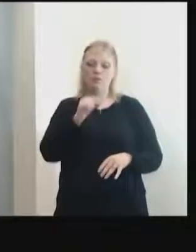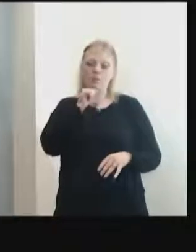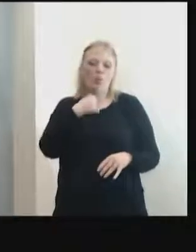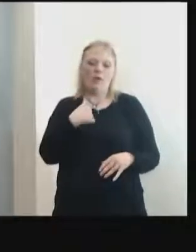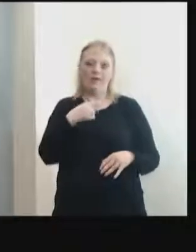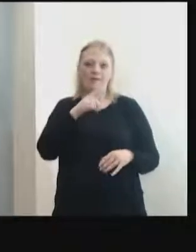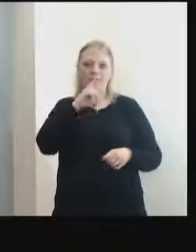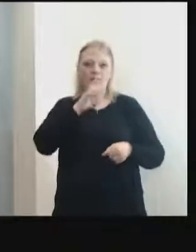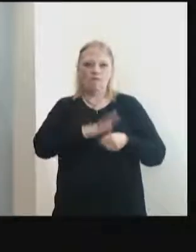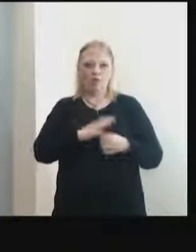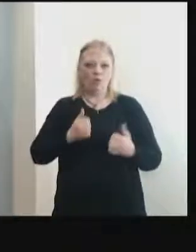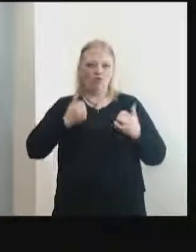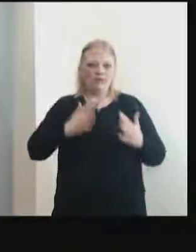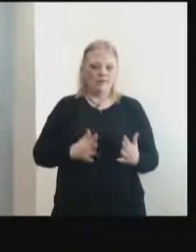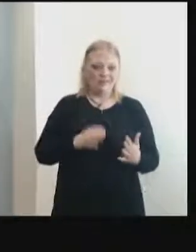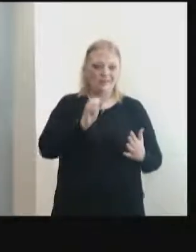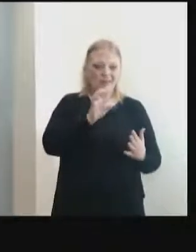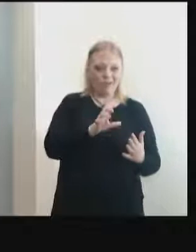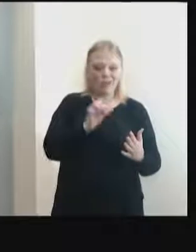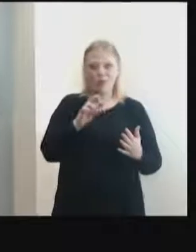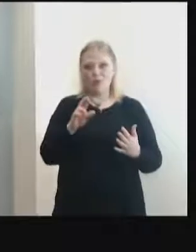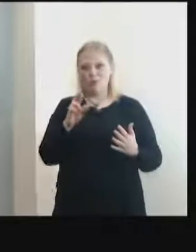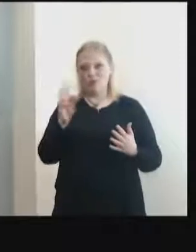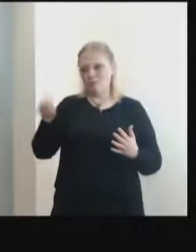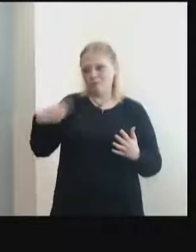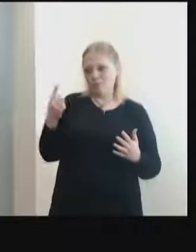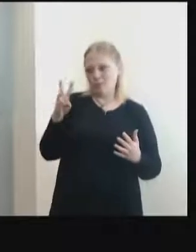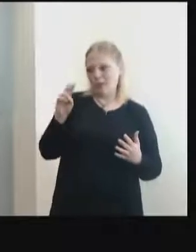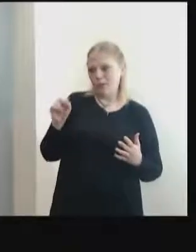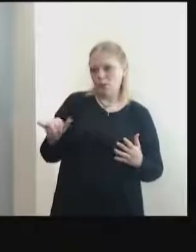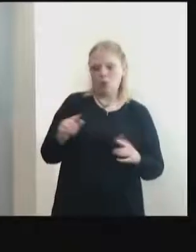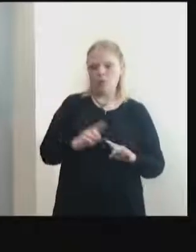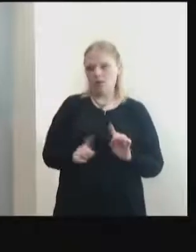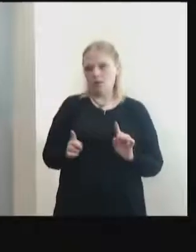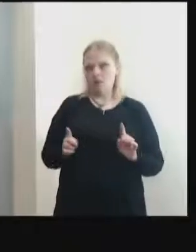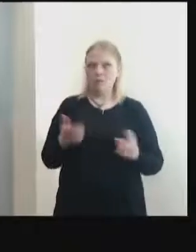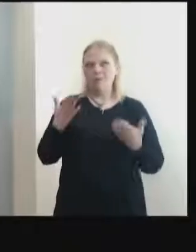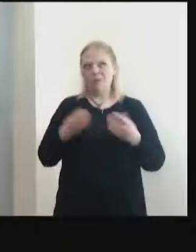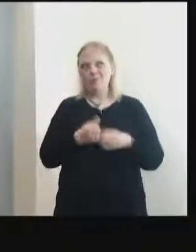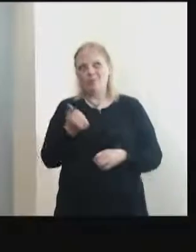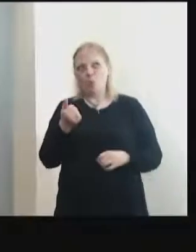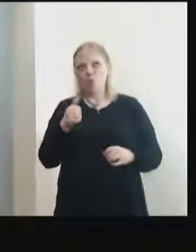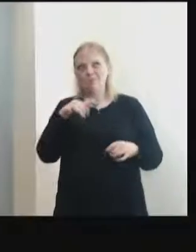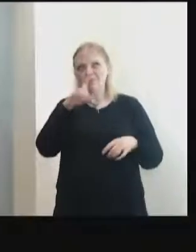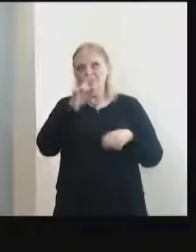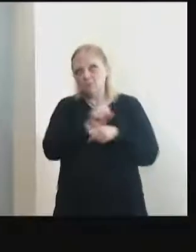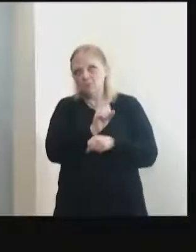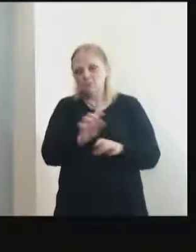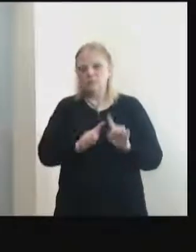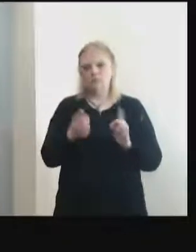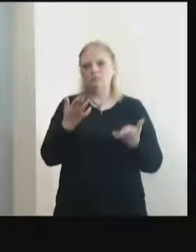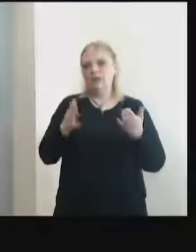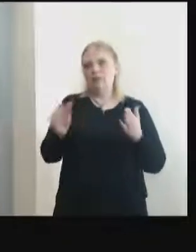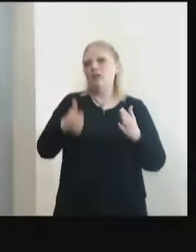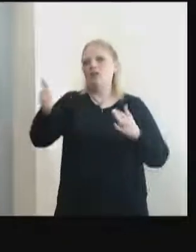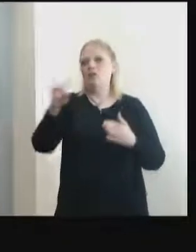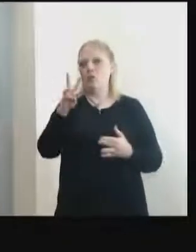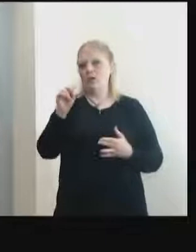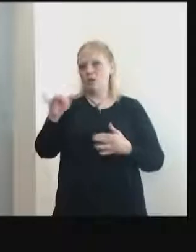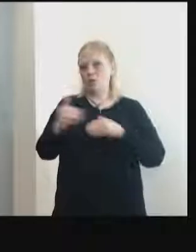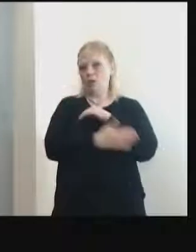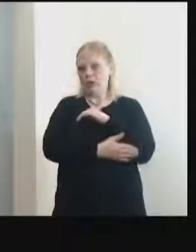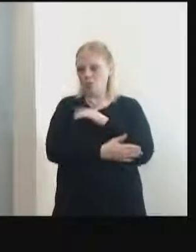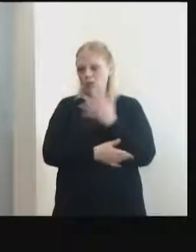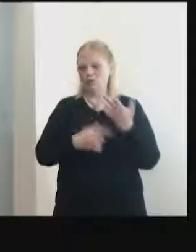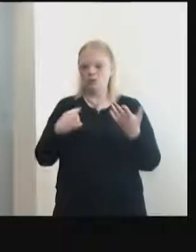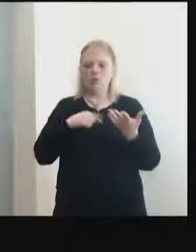confirmed residents yet, if they're Erie County residents or not. Probably most of them are, but they might be from other Western New York counties. And